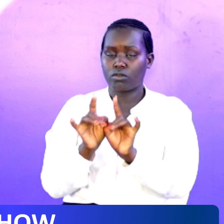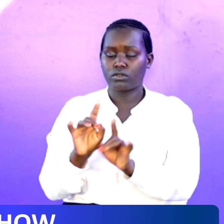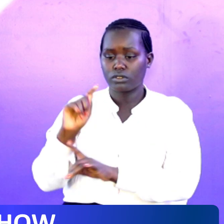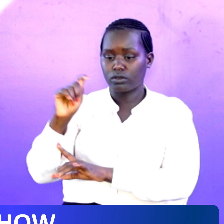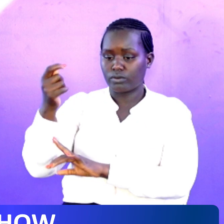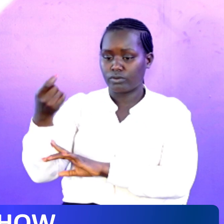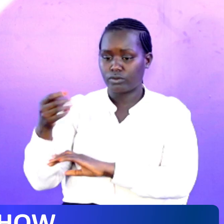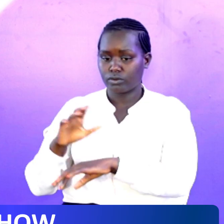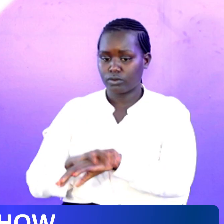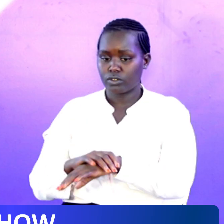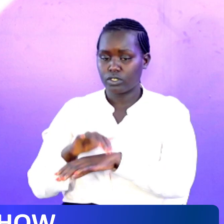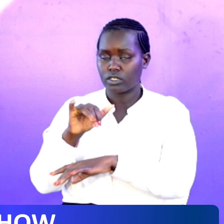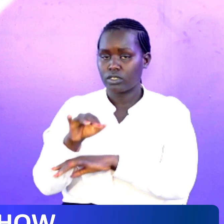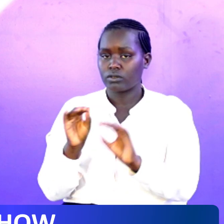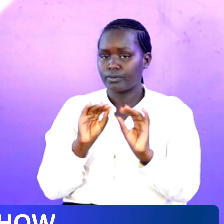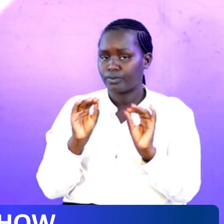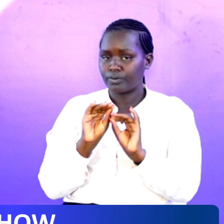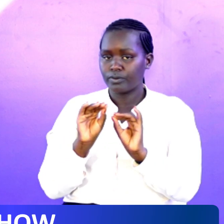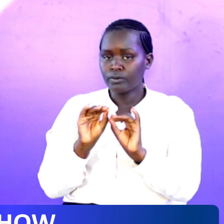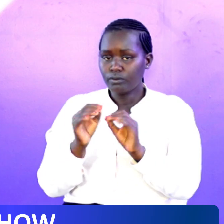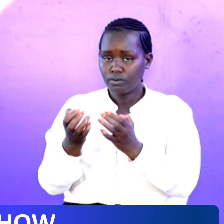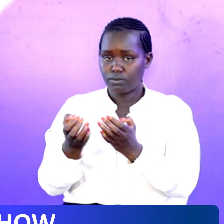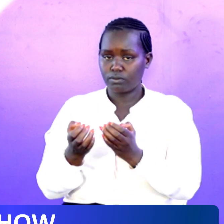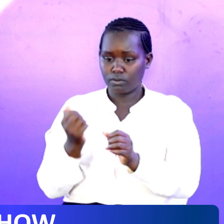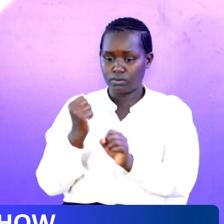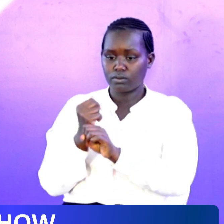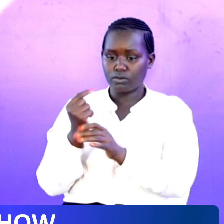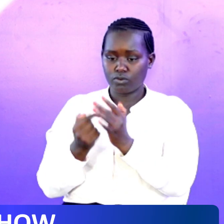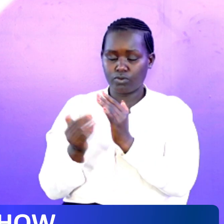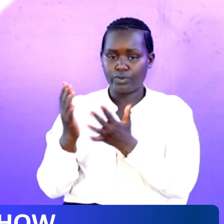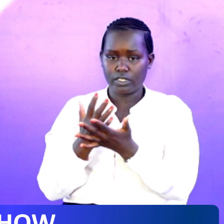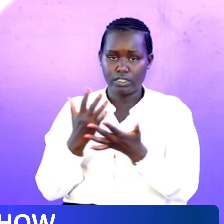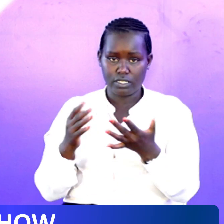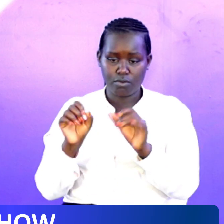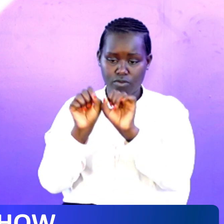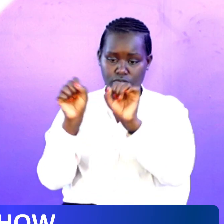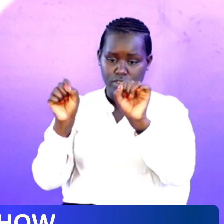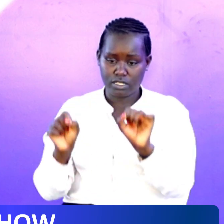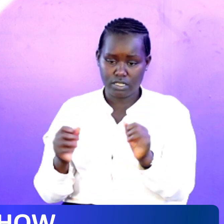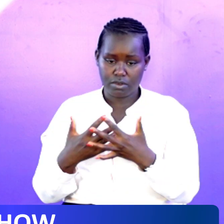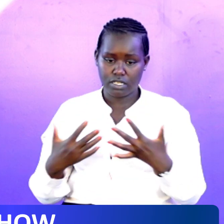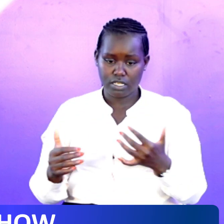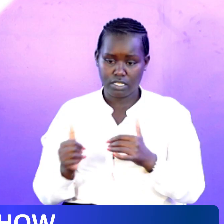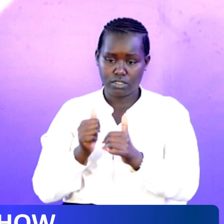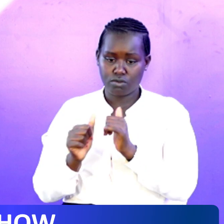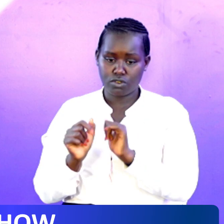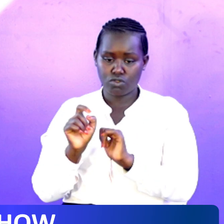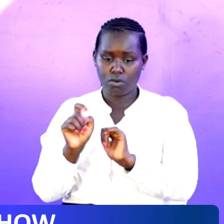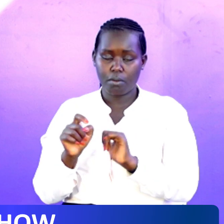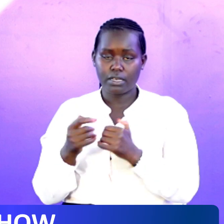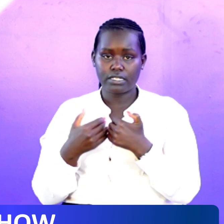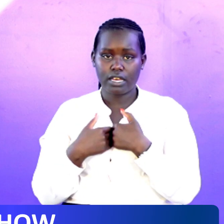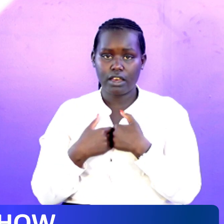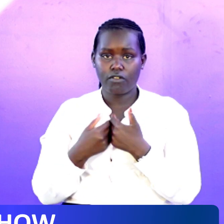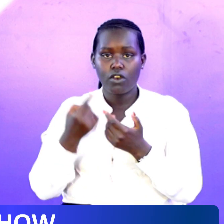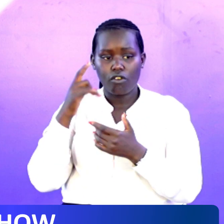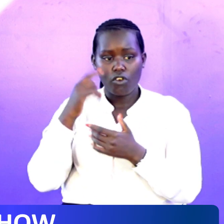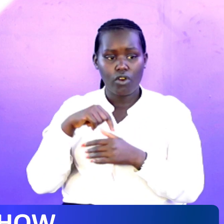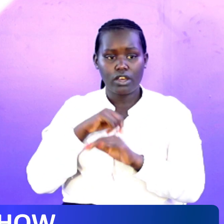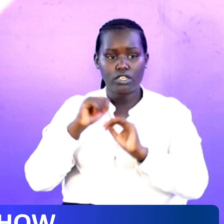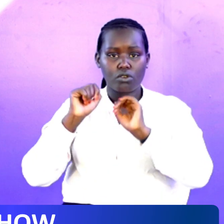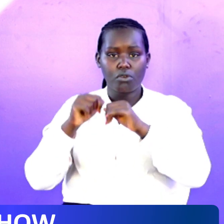really gotten it. Yes. What do we need to do? Or what are some of the systematic things we need to put in place for us to be able to